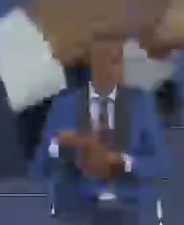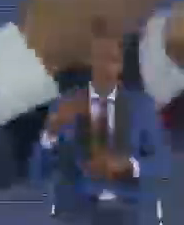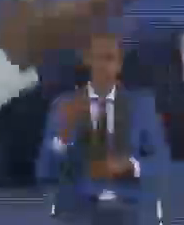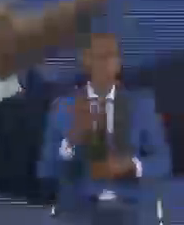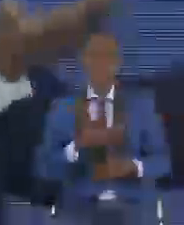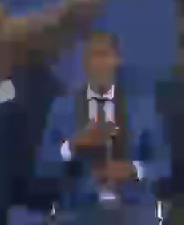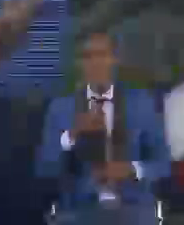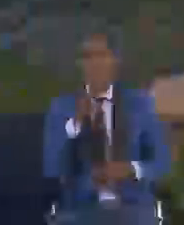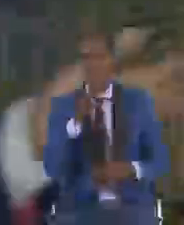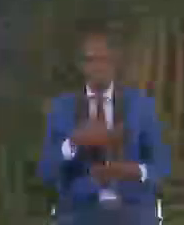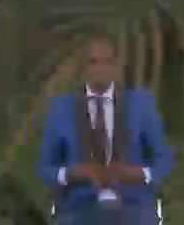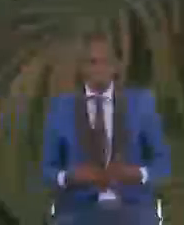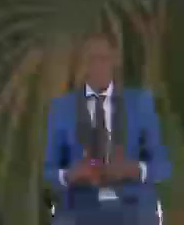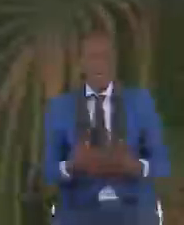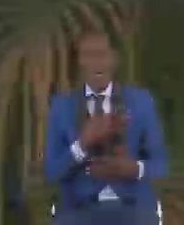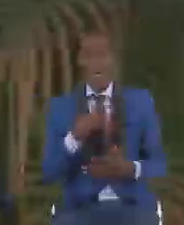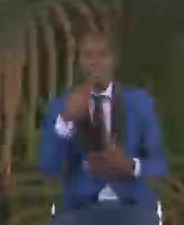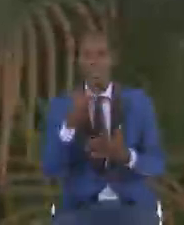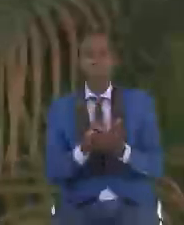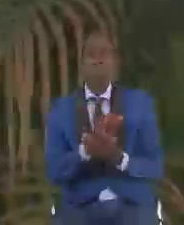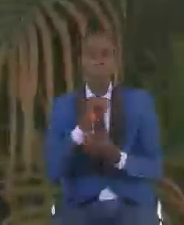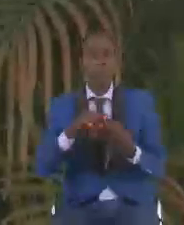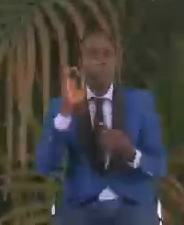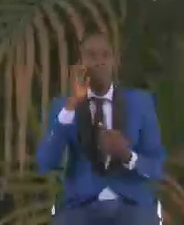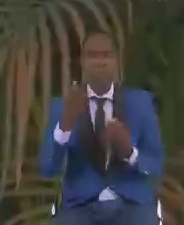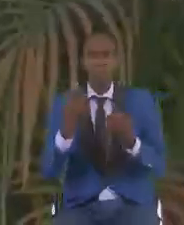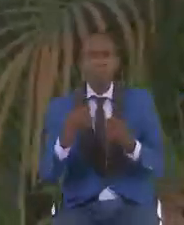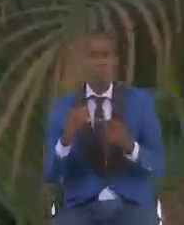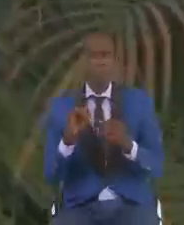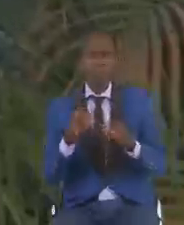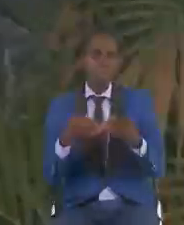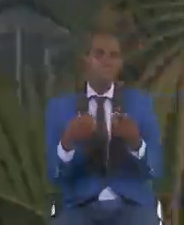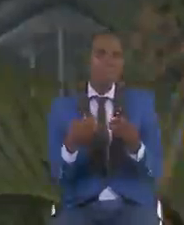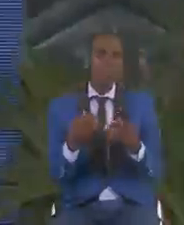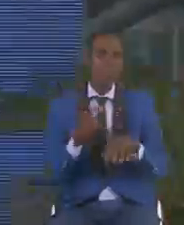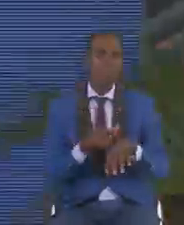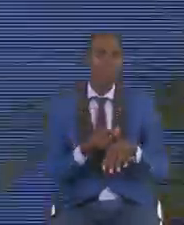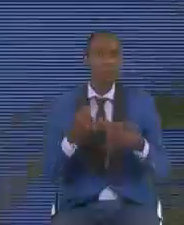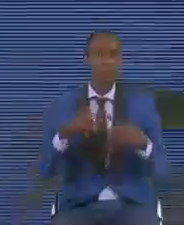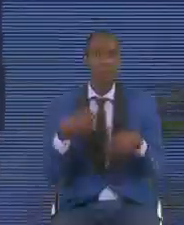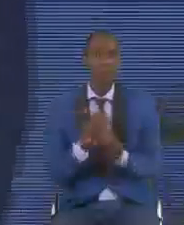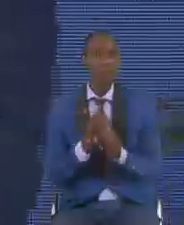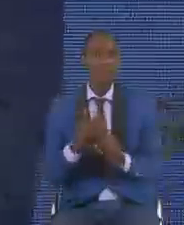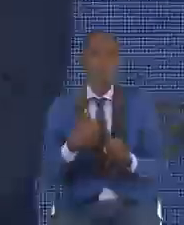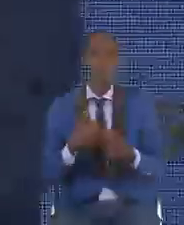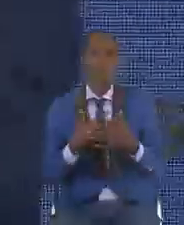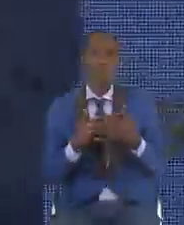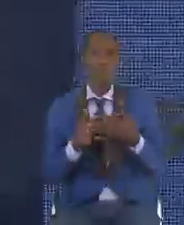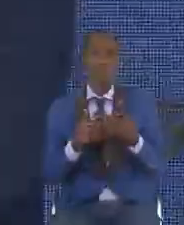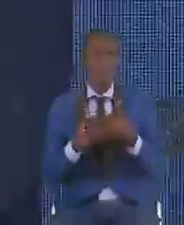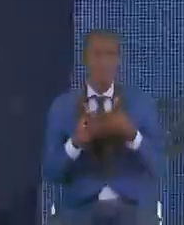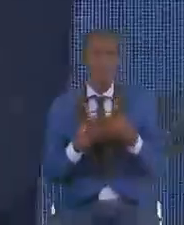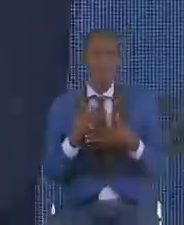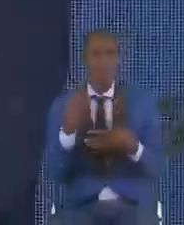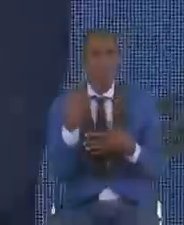womb. And then he said, when it became time to make me preach the